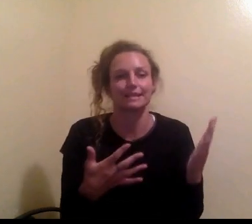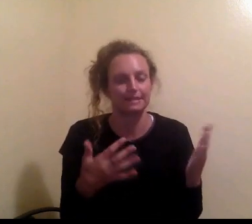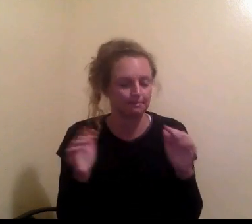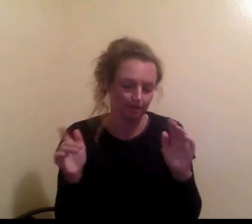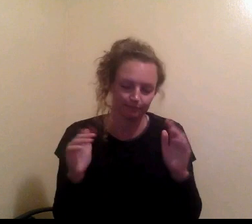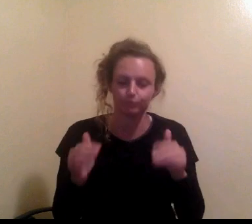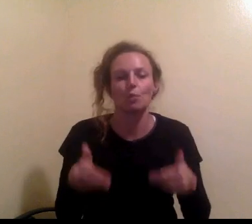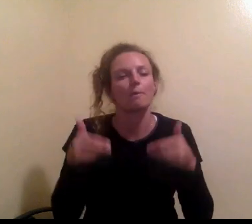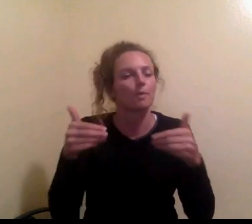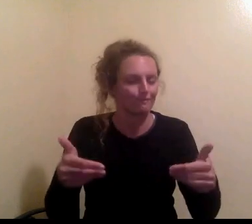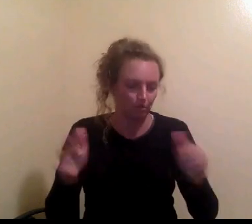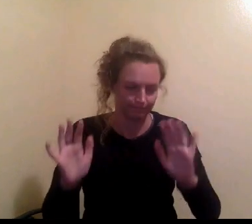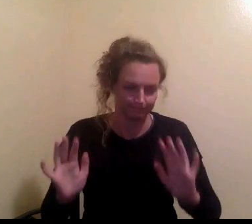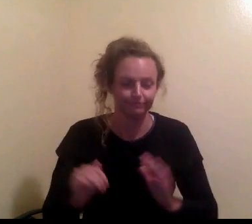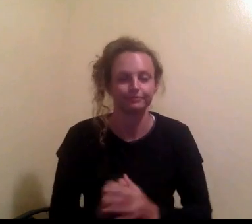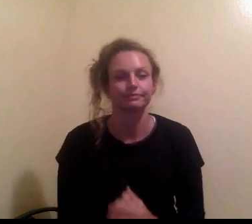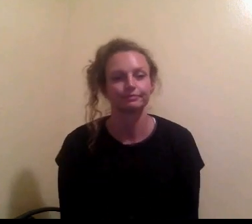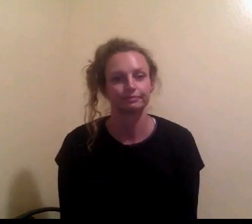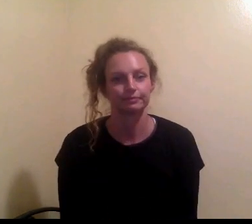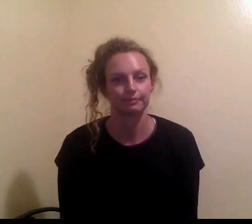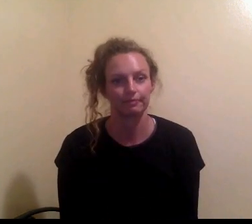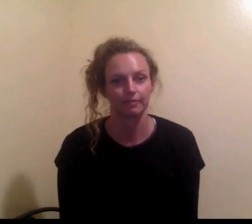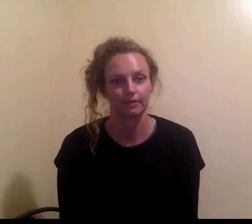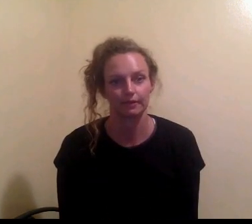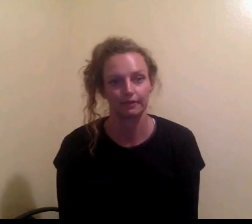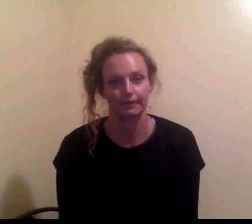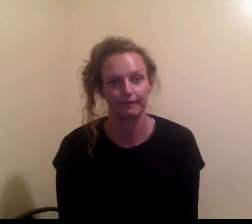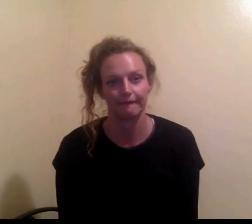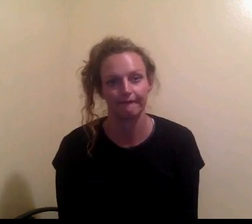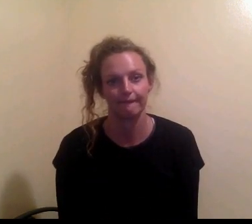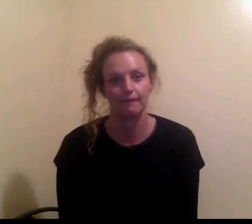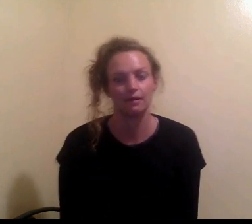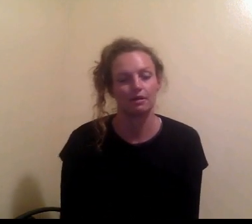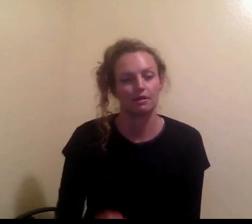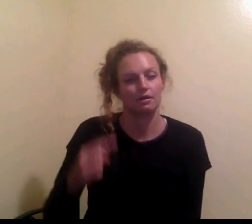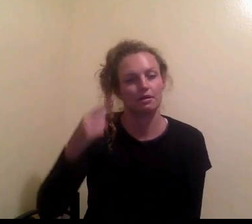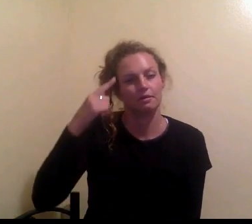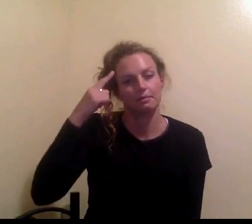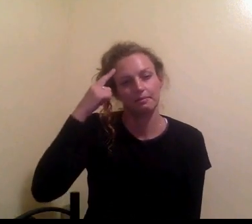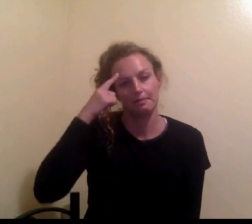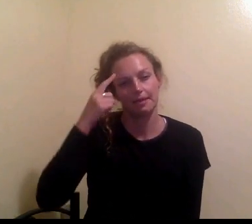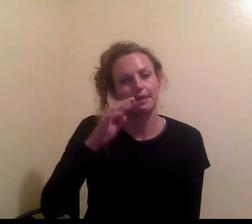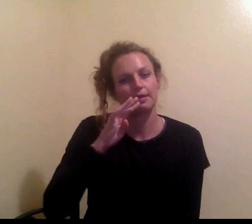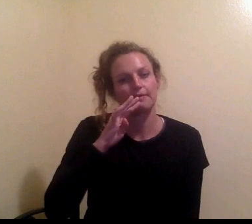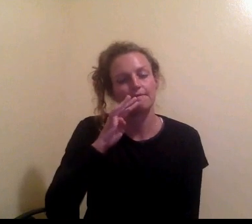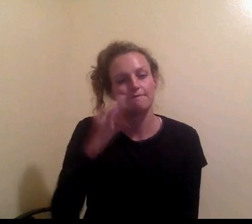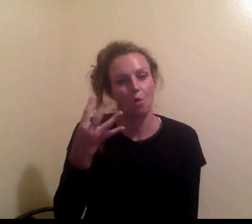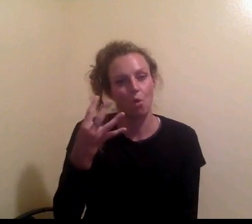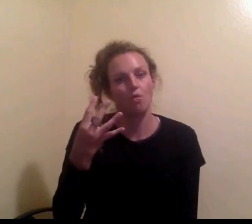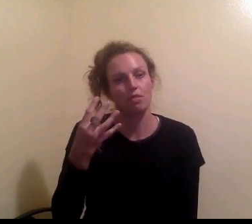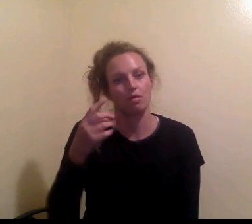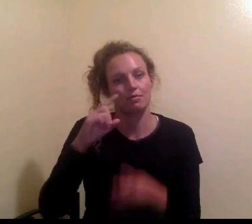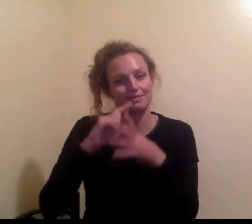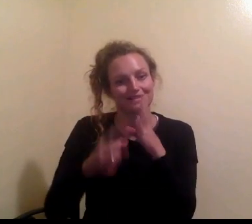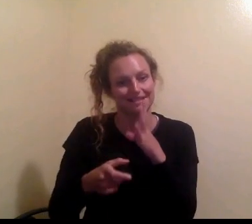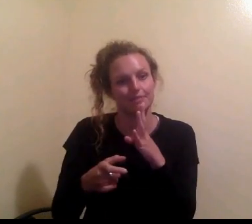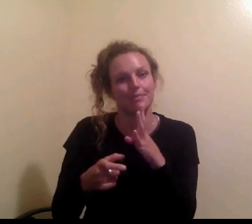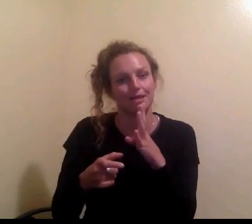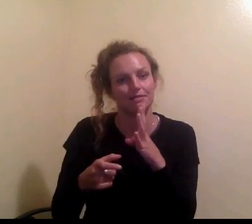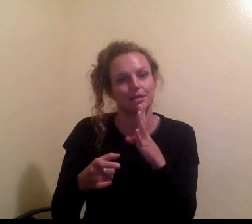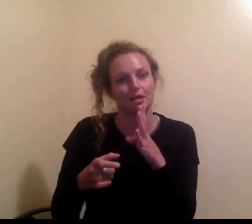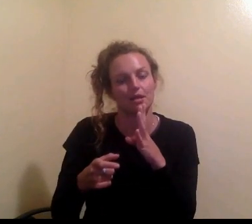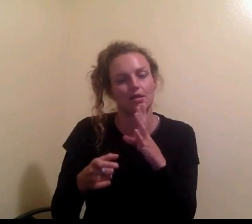disability inclusion works, then it impacts your bottom line. So, and it's not just us. We were at the forefront